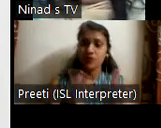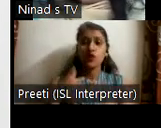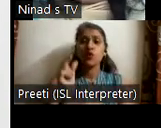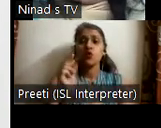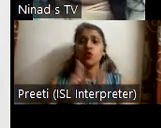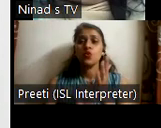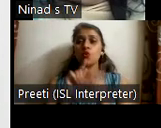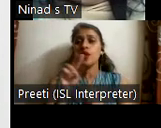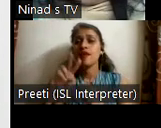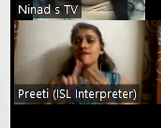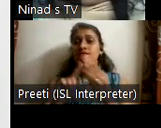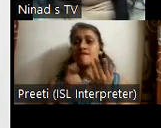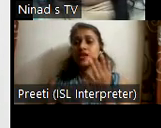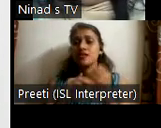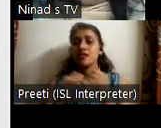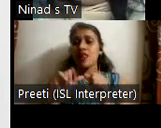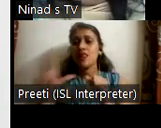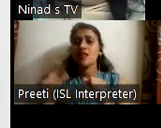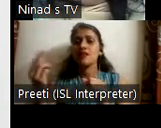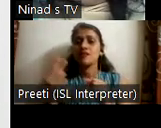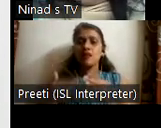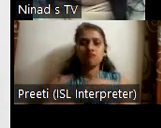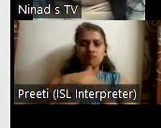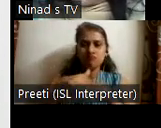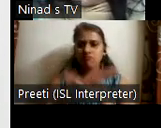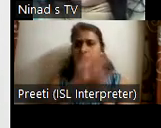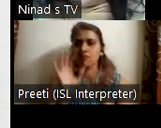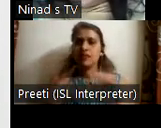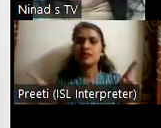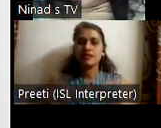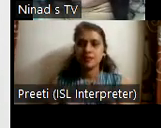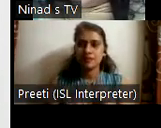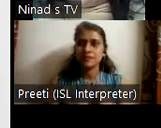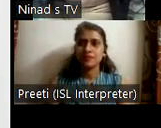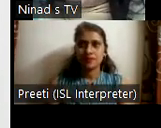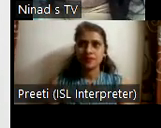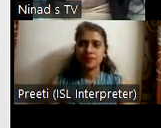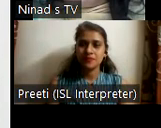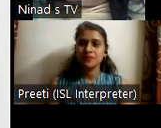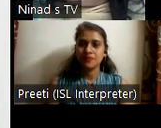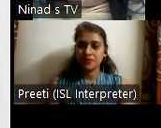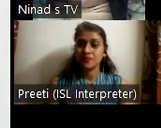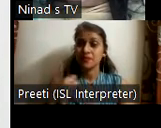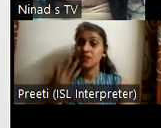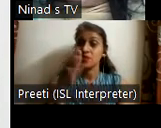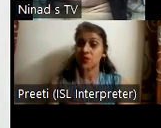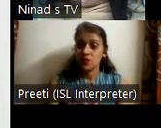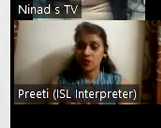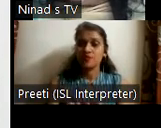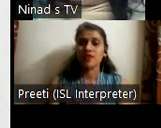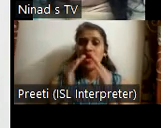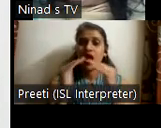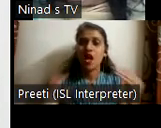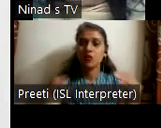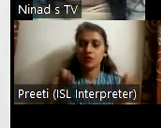designed, it's nicely done, it has everything around it, then it is inclusive house. And this